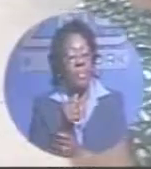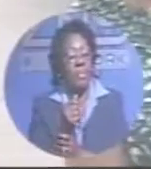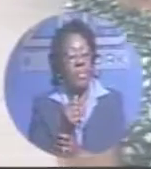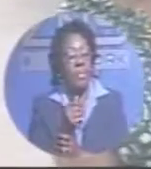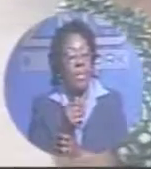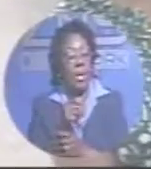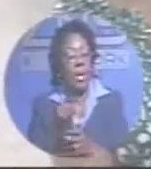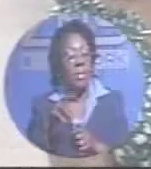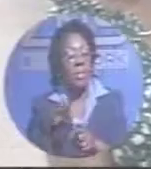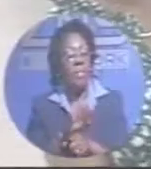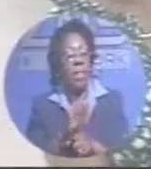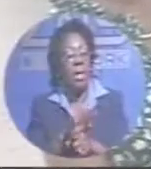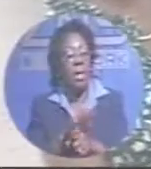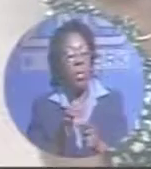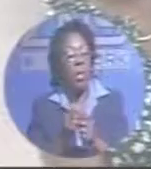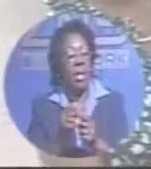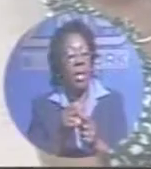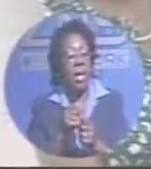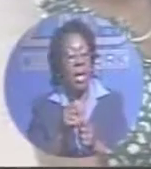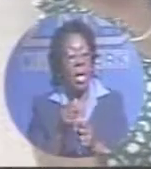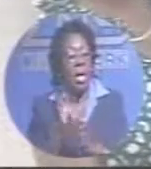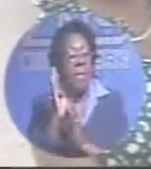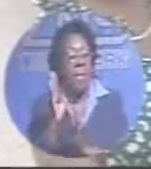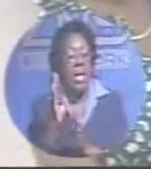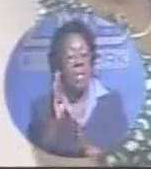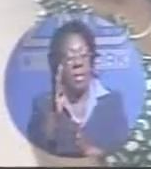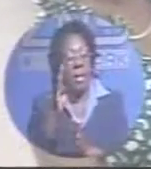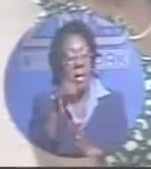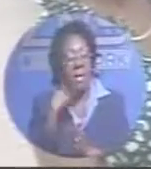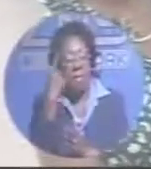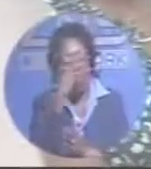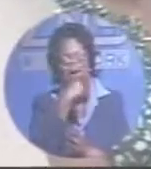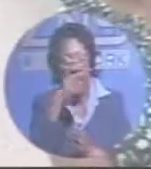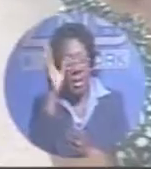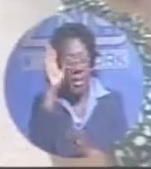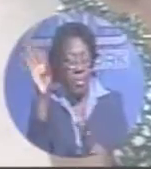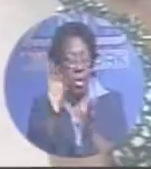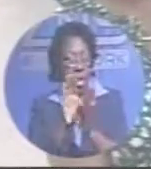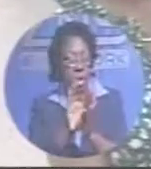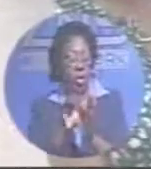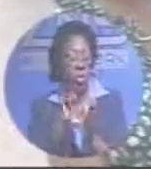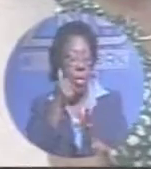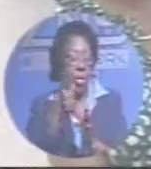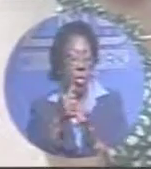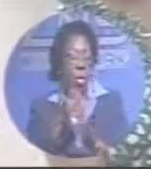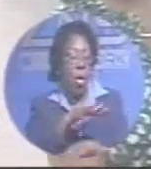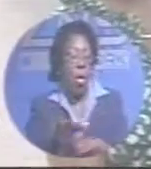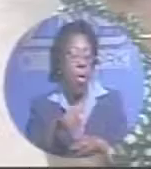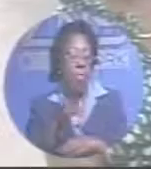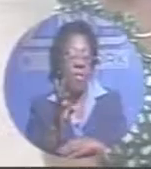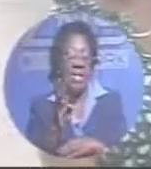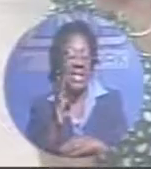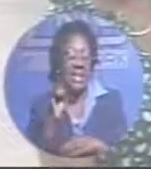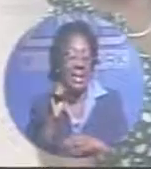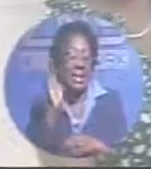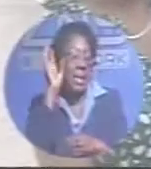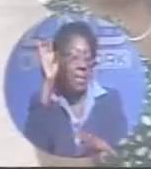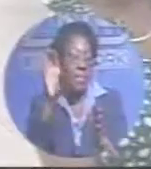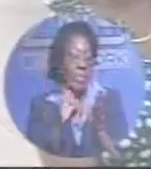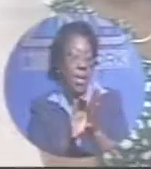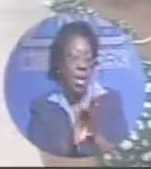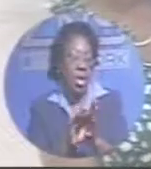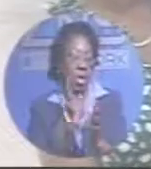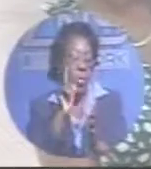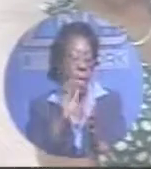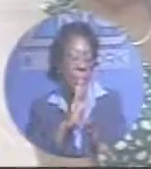Will be filled with familiar faces. There are over 60 women pictures that you will see. There will be other